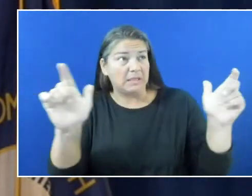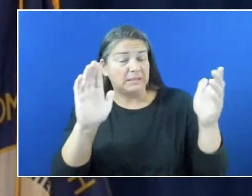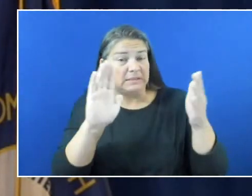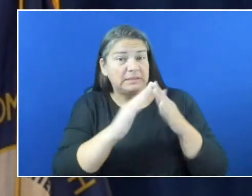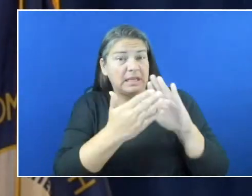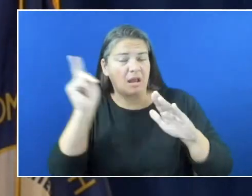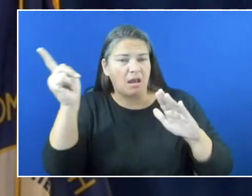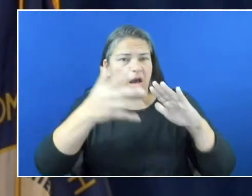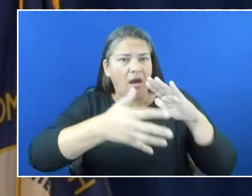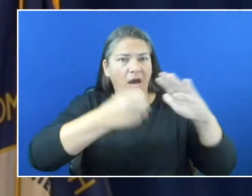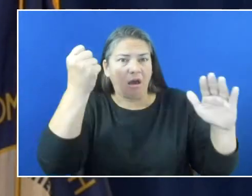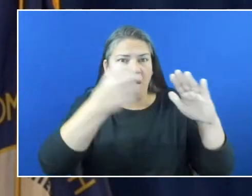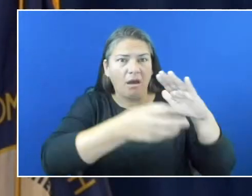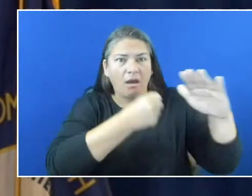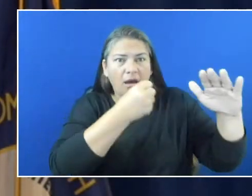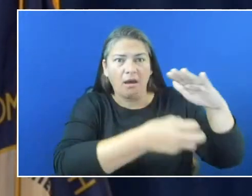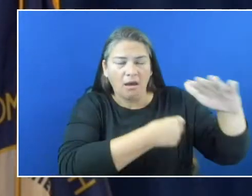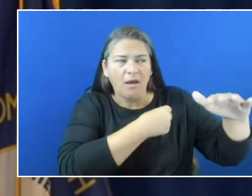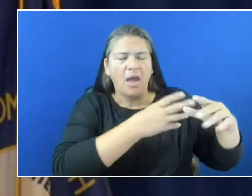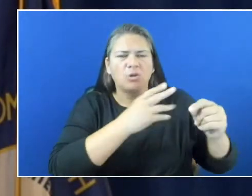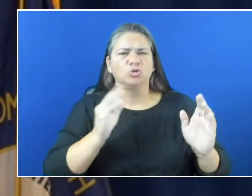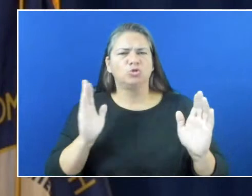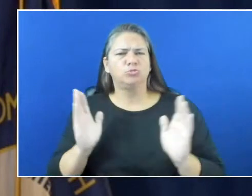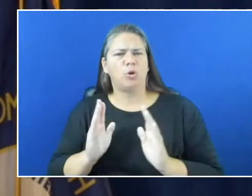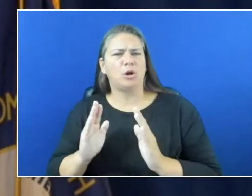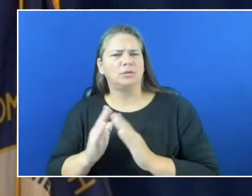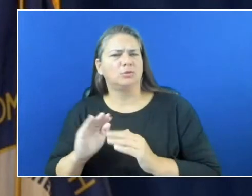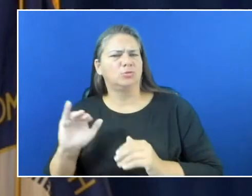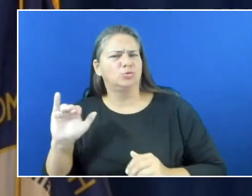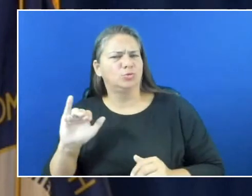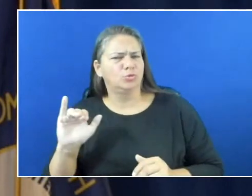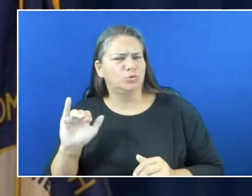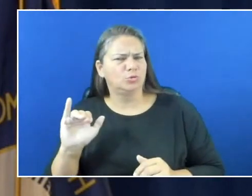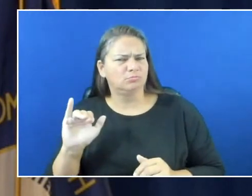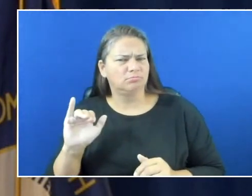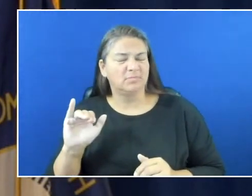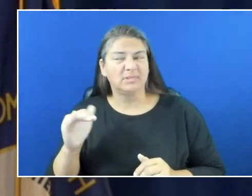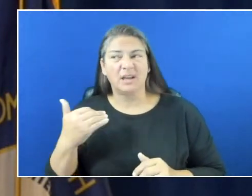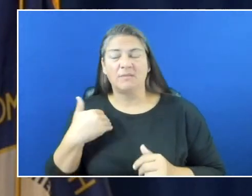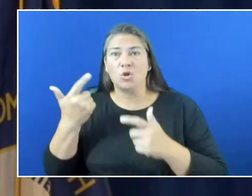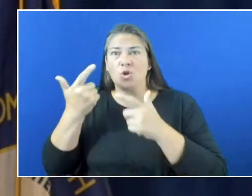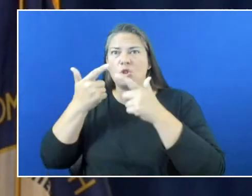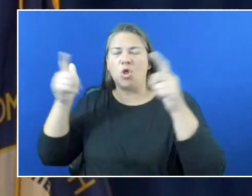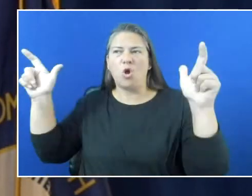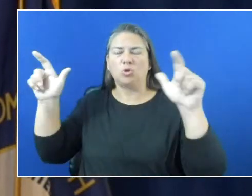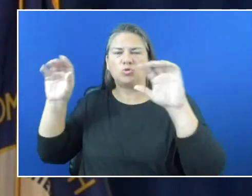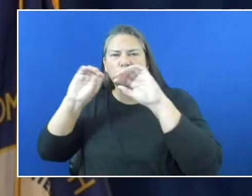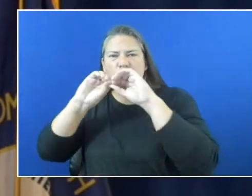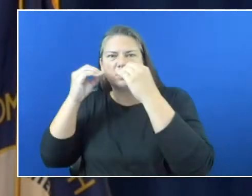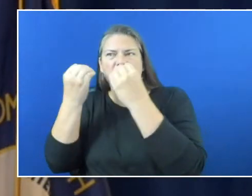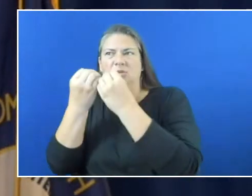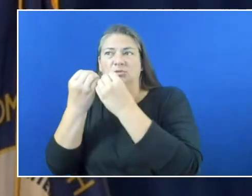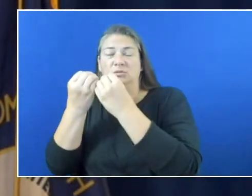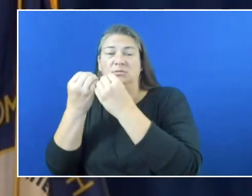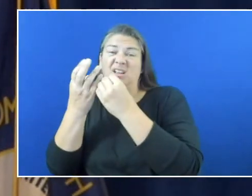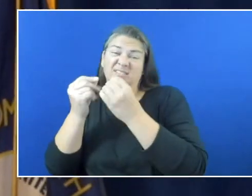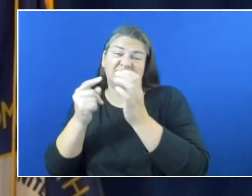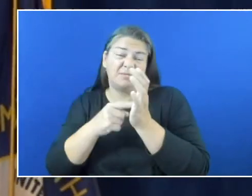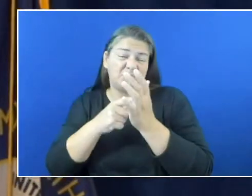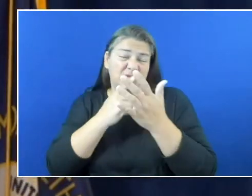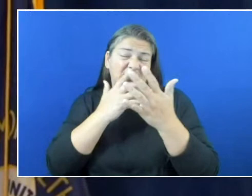in large criminal enterprises, and sadly, it even happens when family members